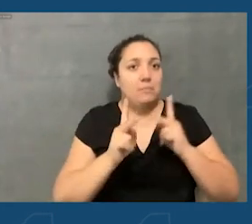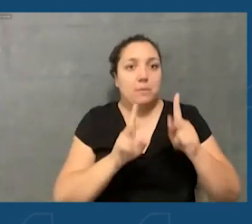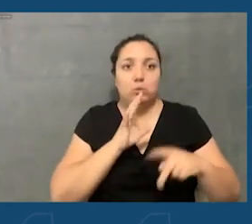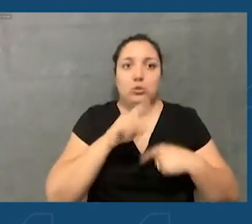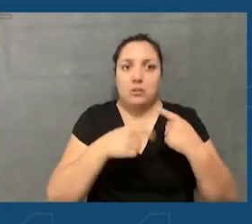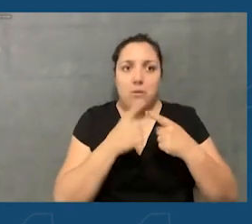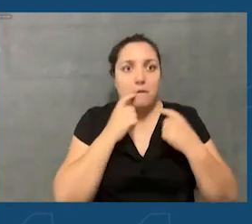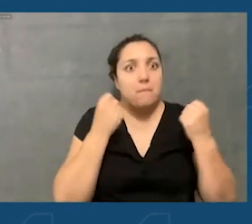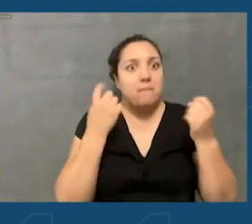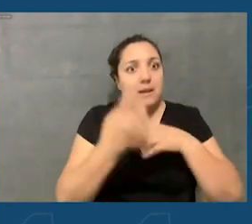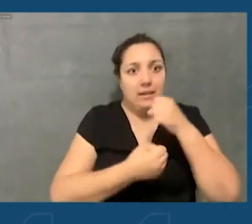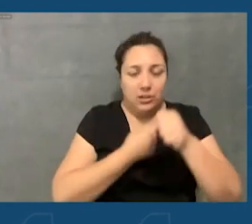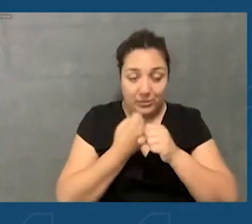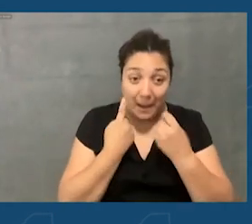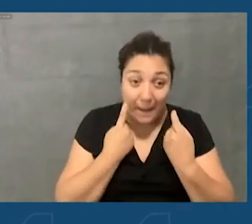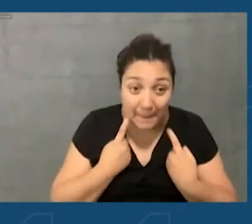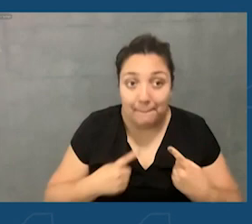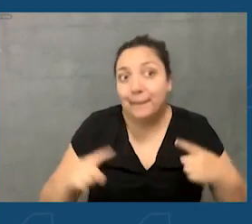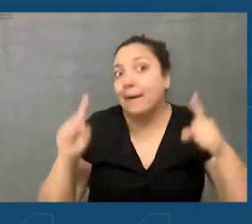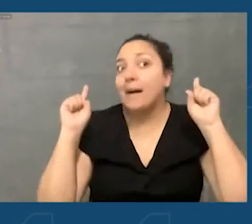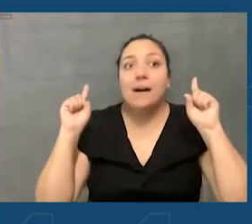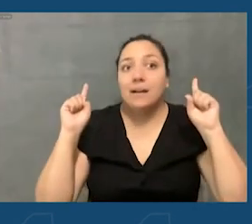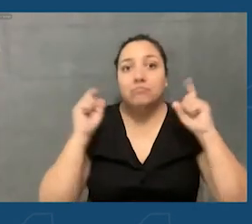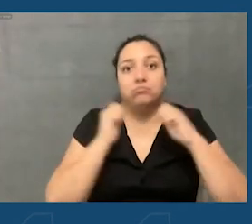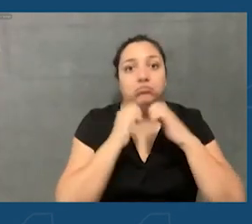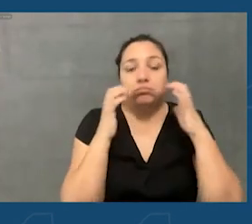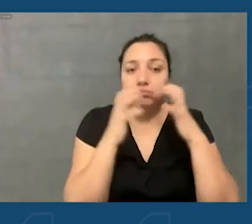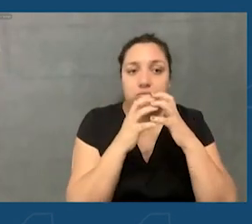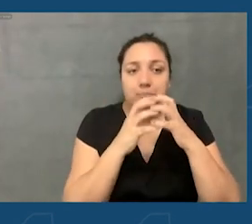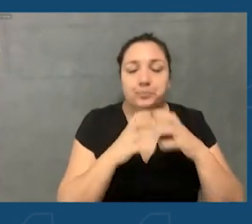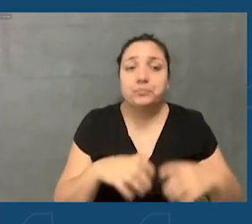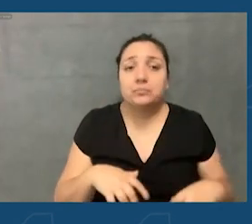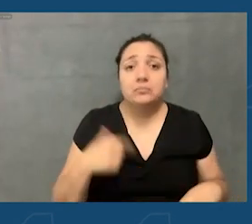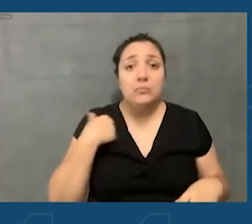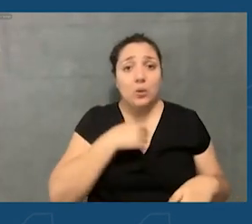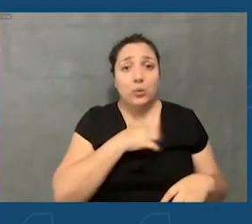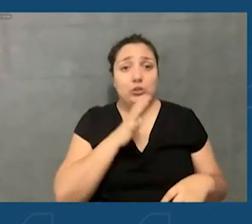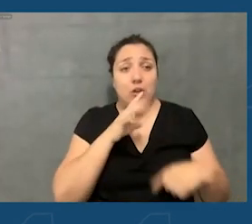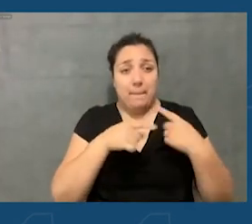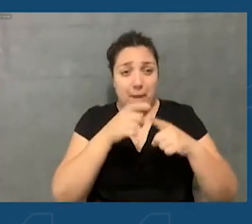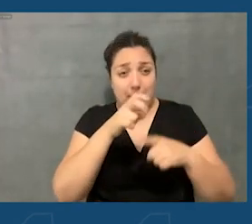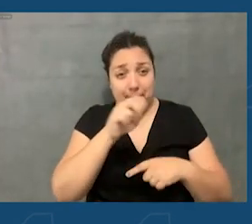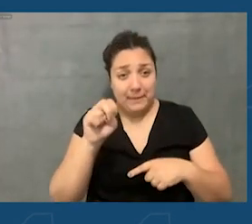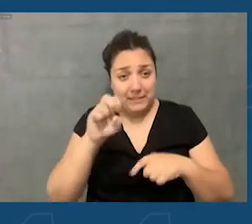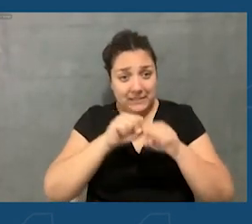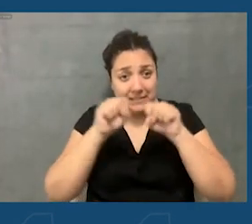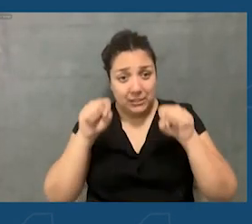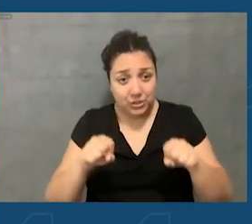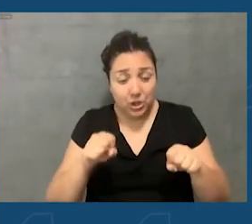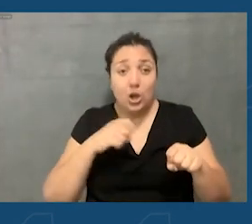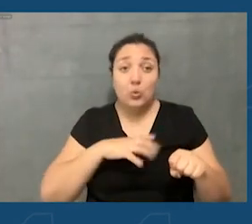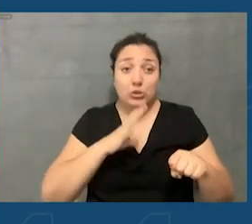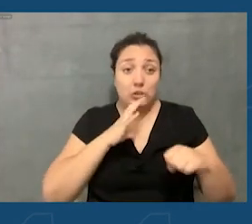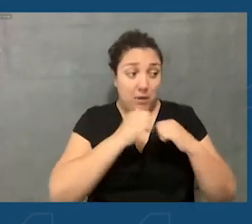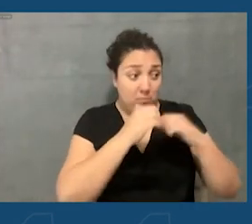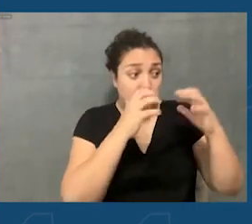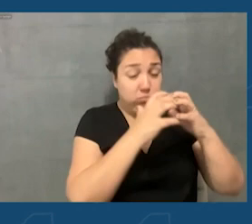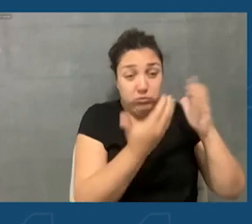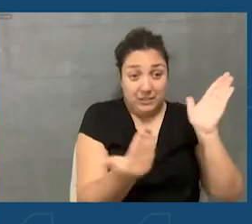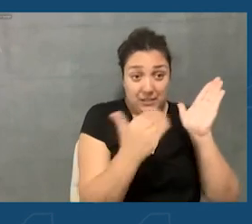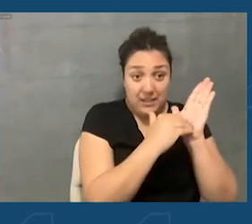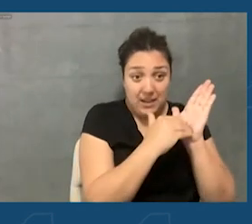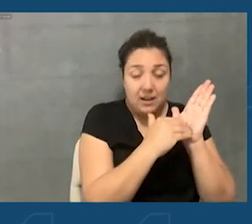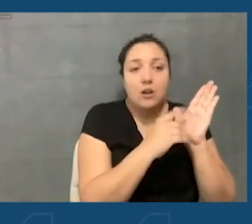to fruition. When we talk about Penn Station and we talk about its reconstruction, it's part of a much